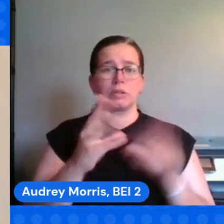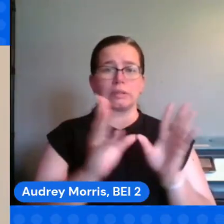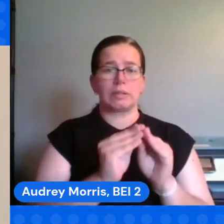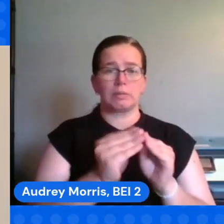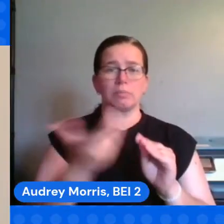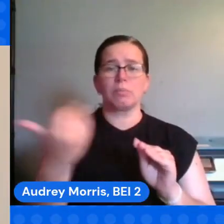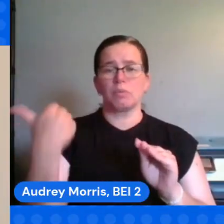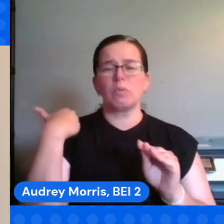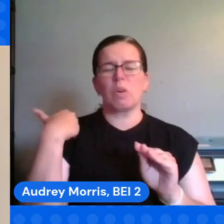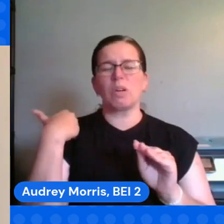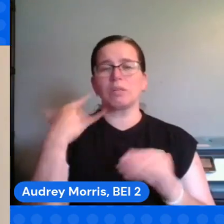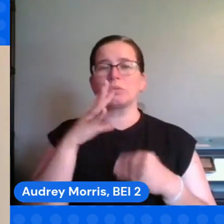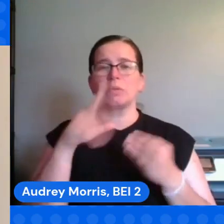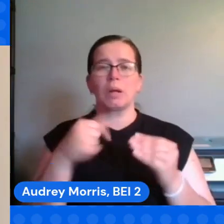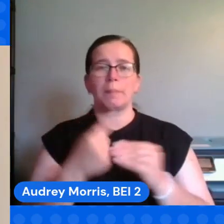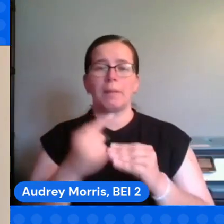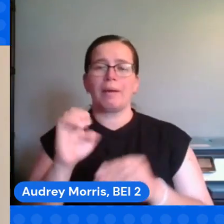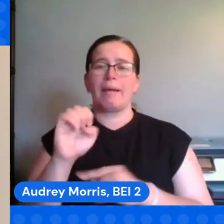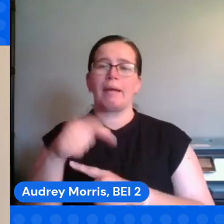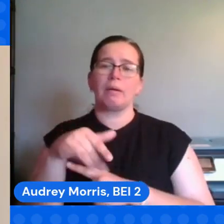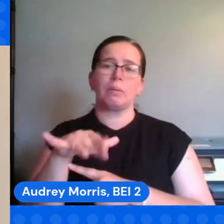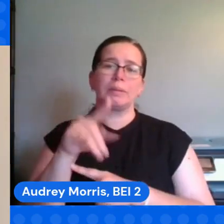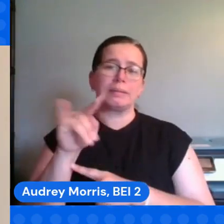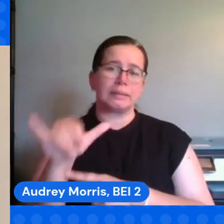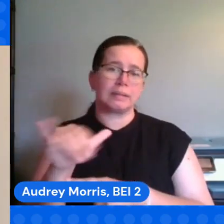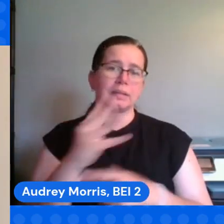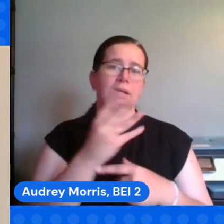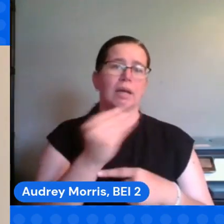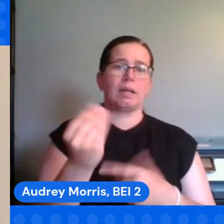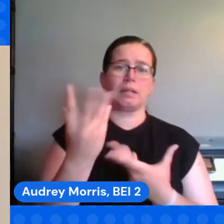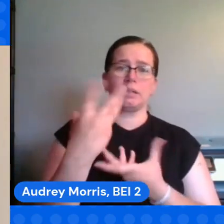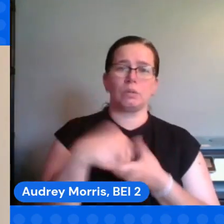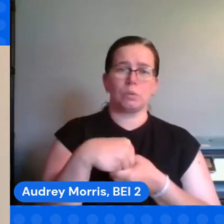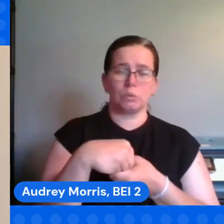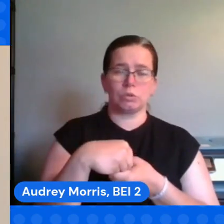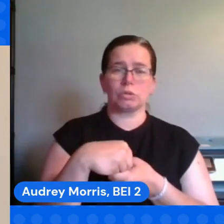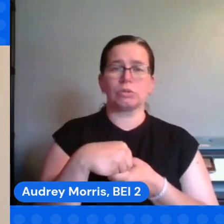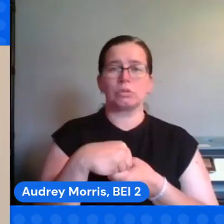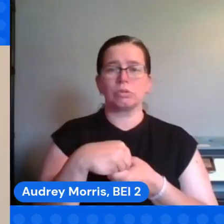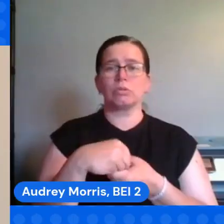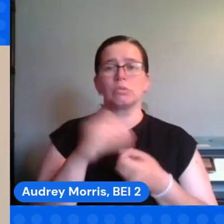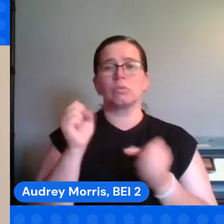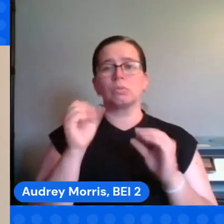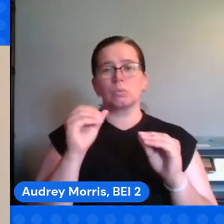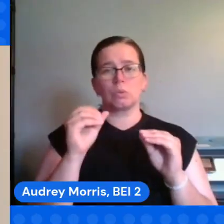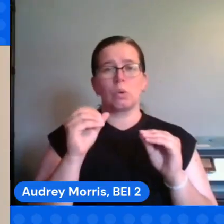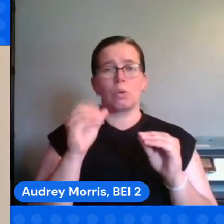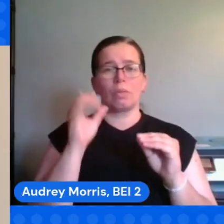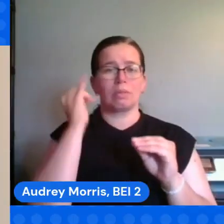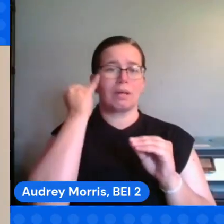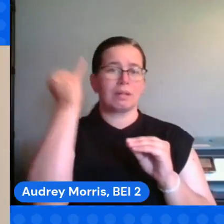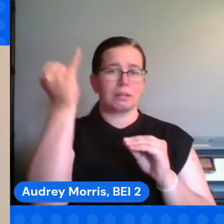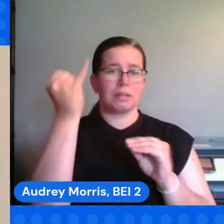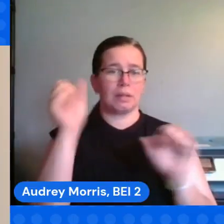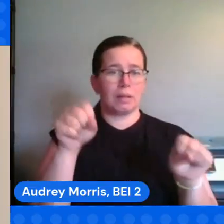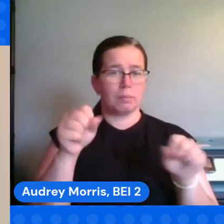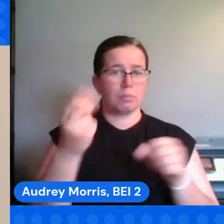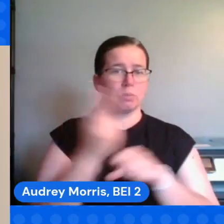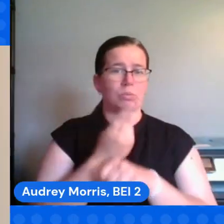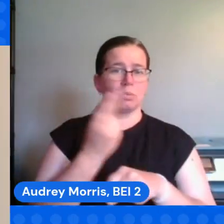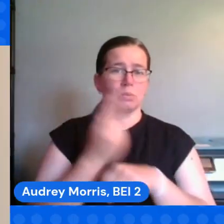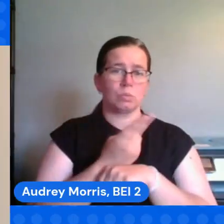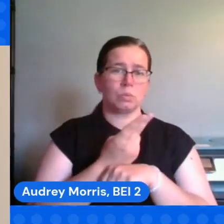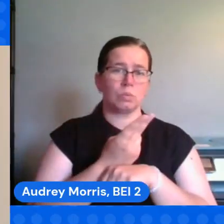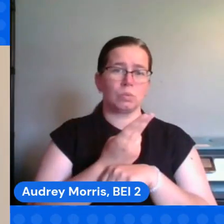about equity and inclusion. Um, and so the idea of being able to use